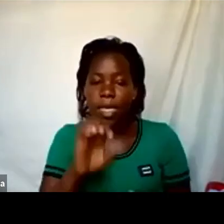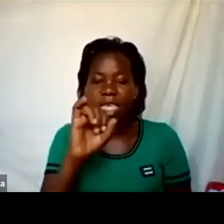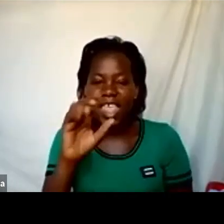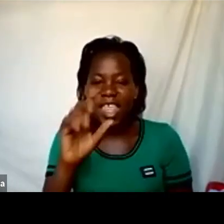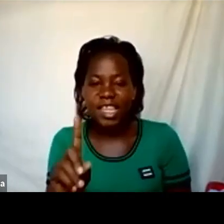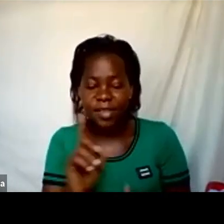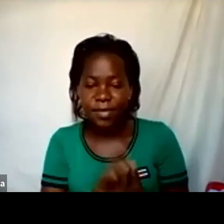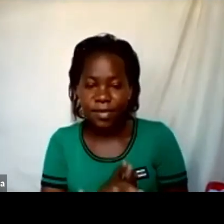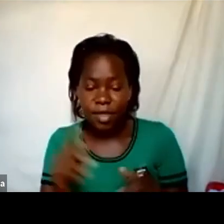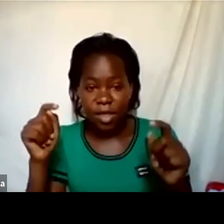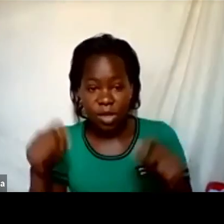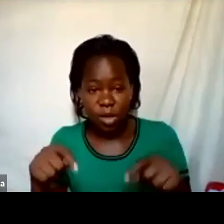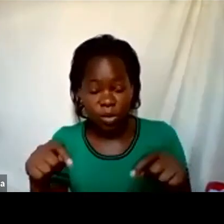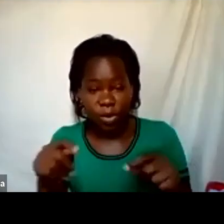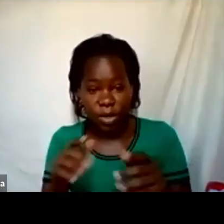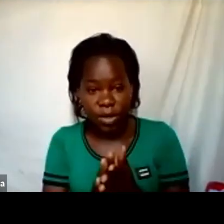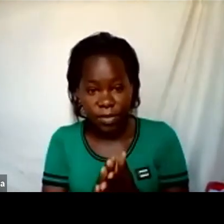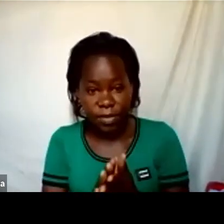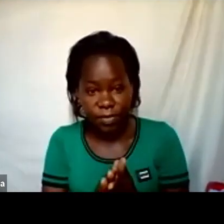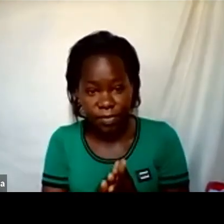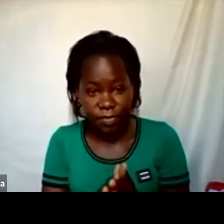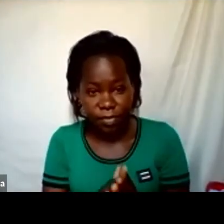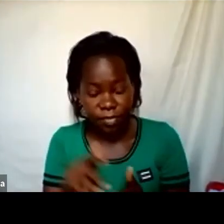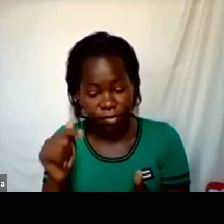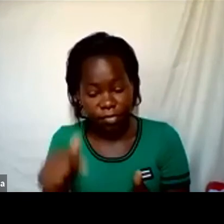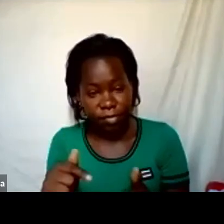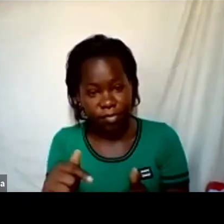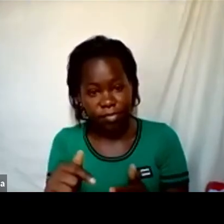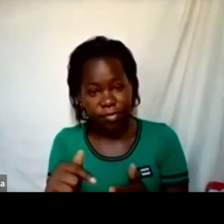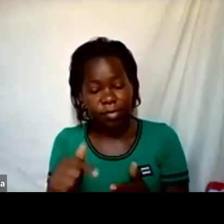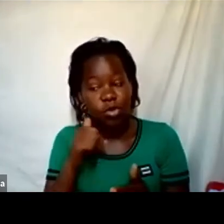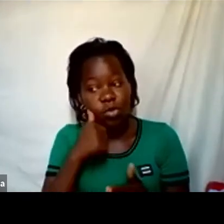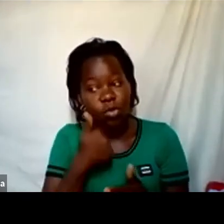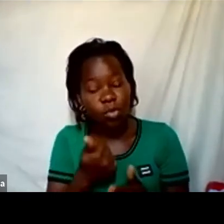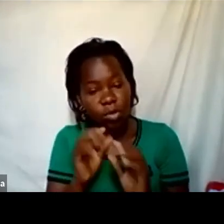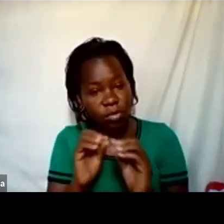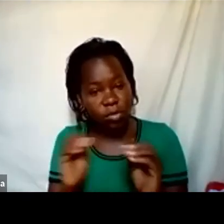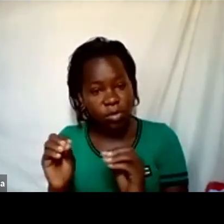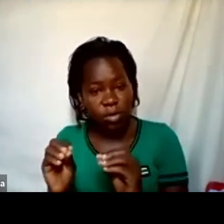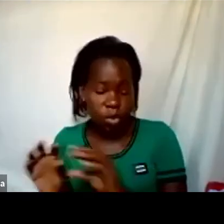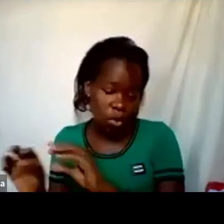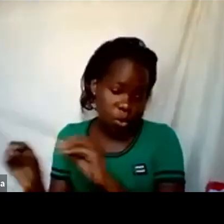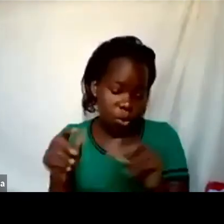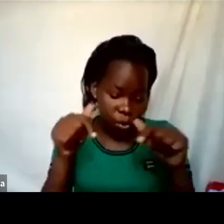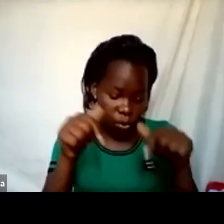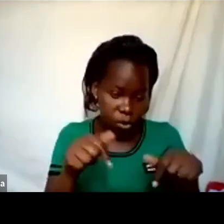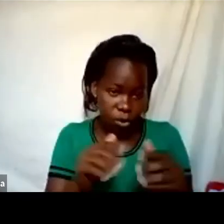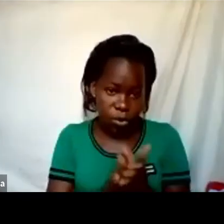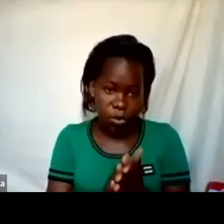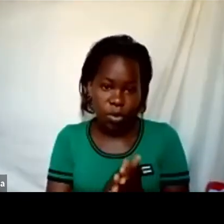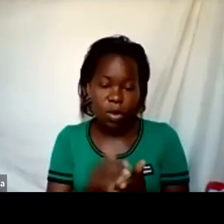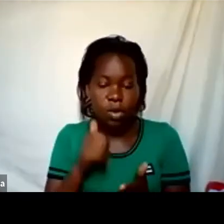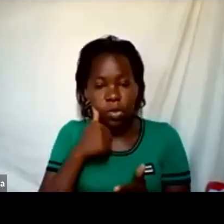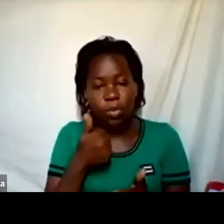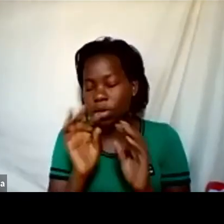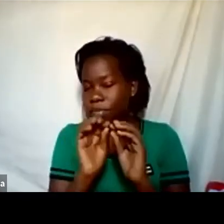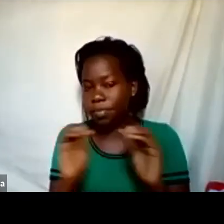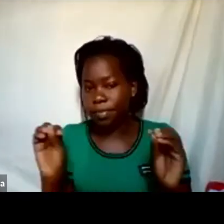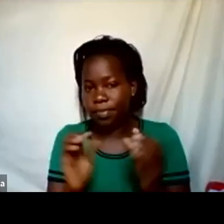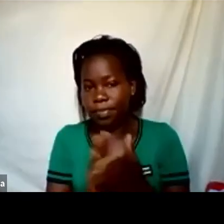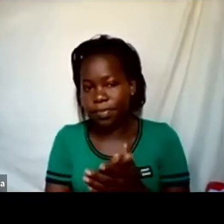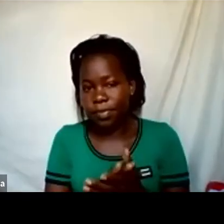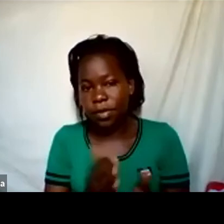Today, we were not going to have a session. It was supposed to happen tomorrow, but we'll move tomorrow's session to today. So there will be no session tomorrow on Tuesday, just to let you guys